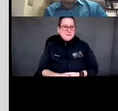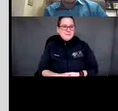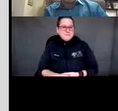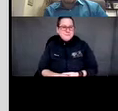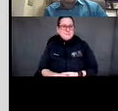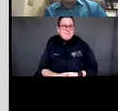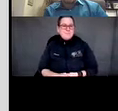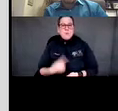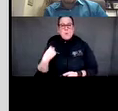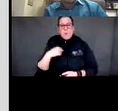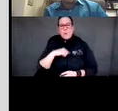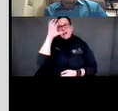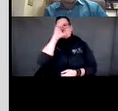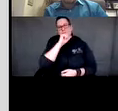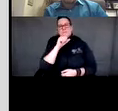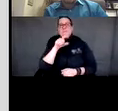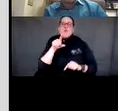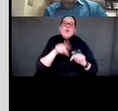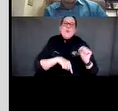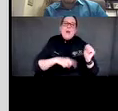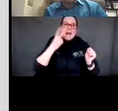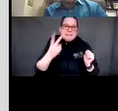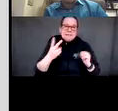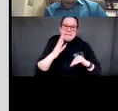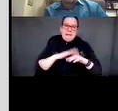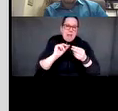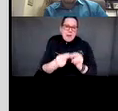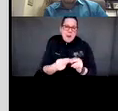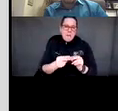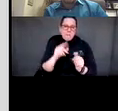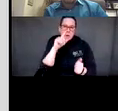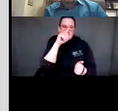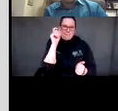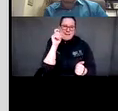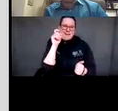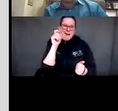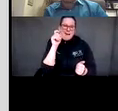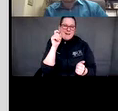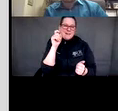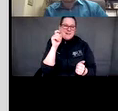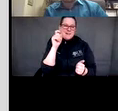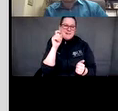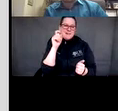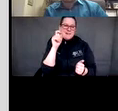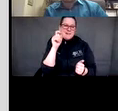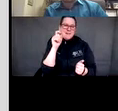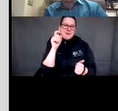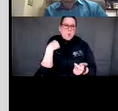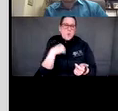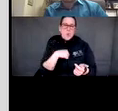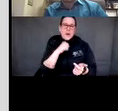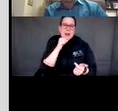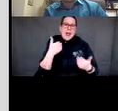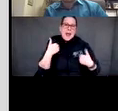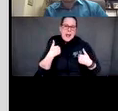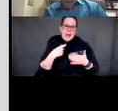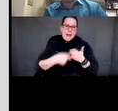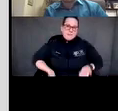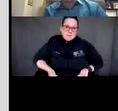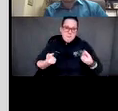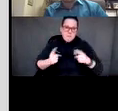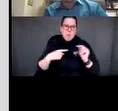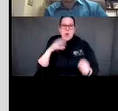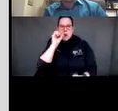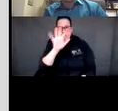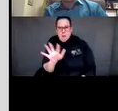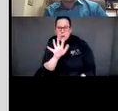we estimate, you can't really see it in the financial results because they were not really expenses that we had, but we estimated both